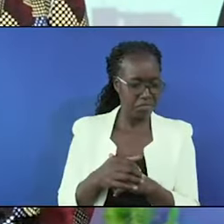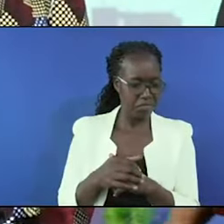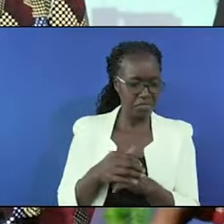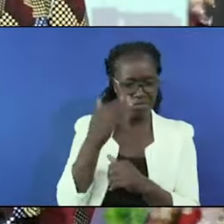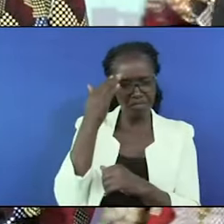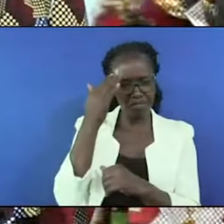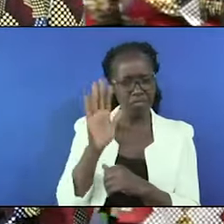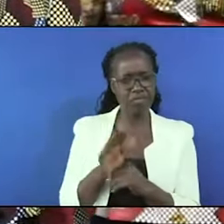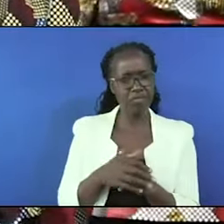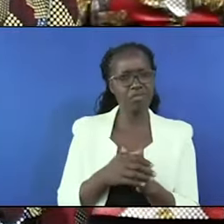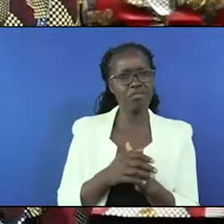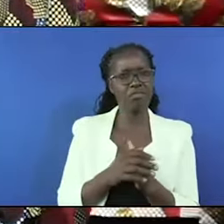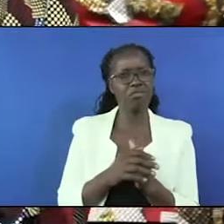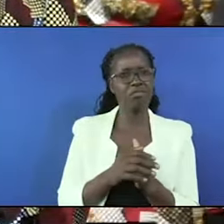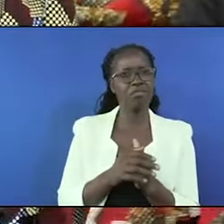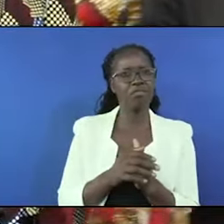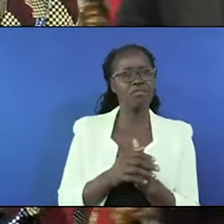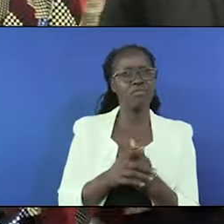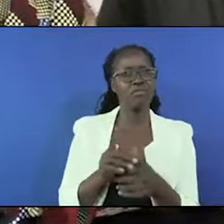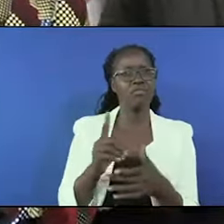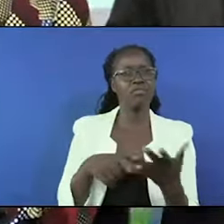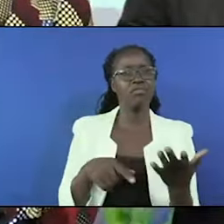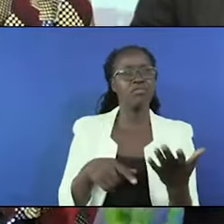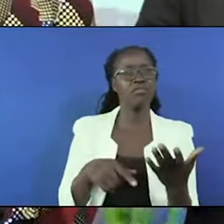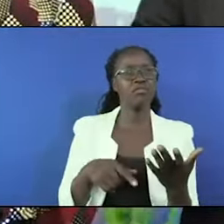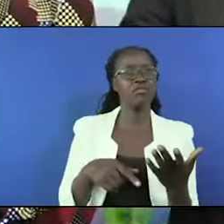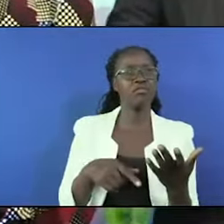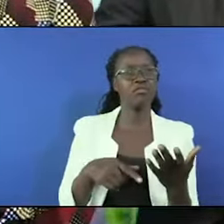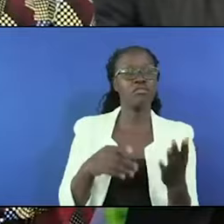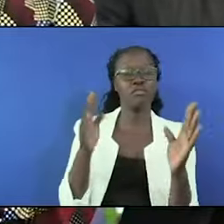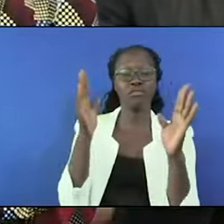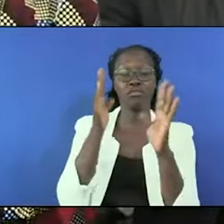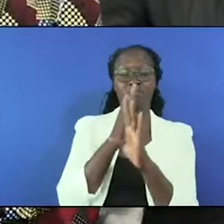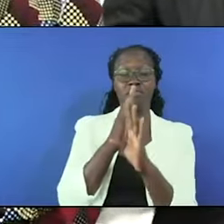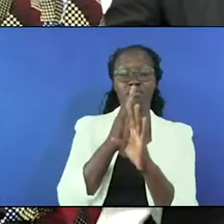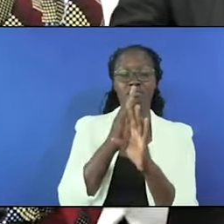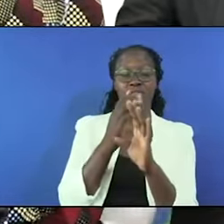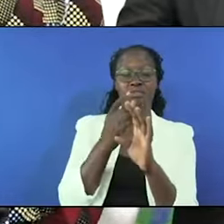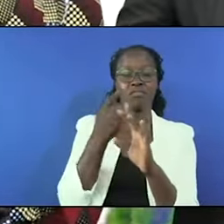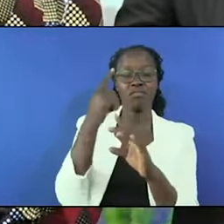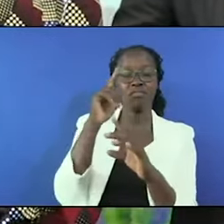I don't know what you would hold back from Jesus.